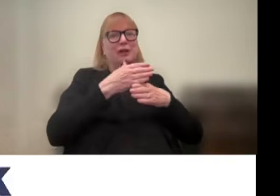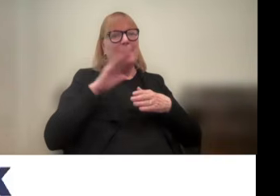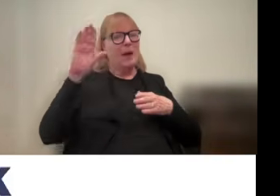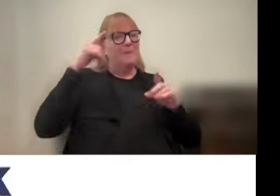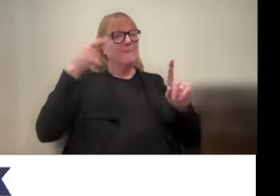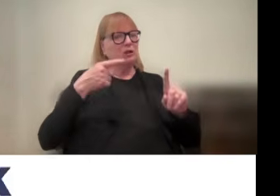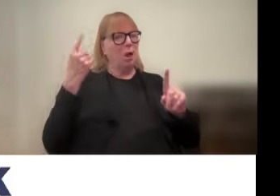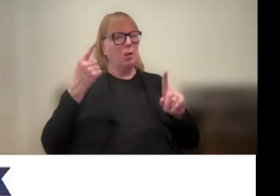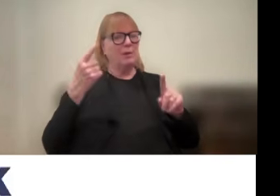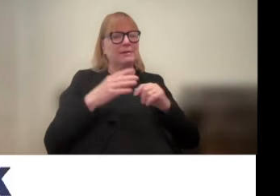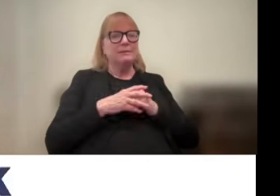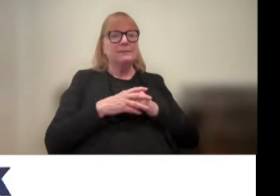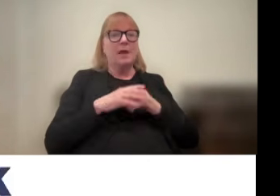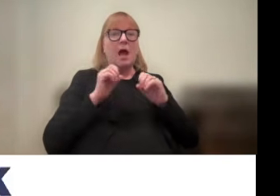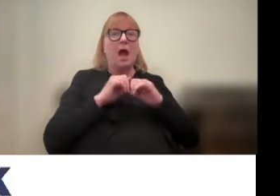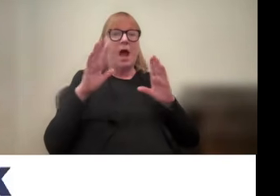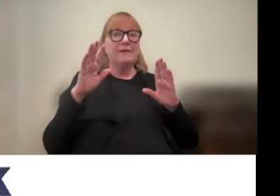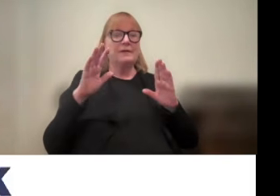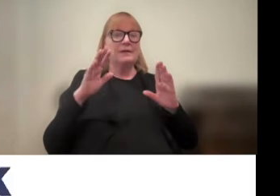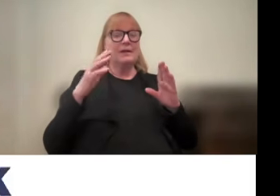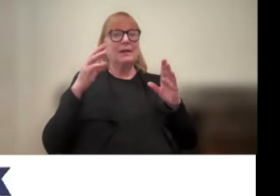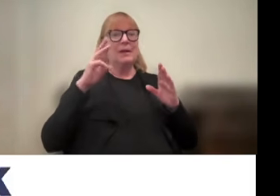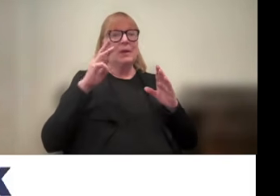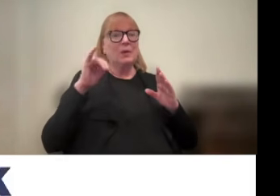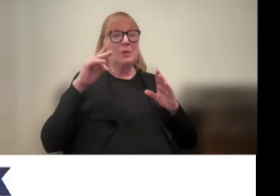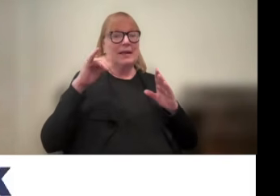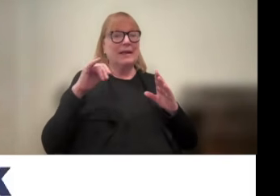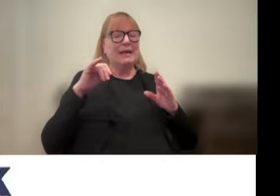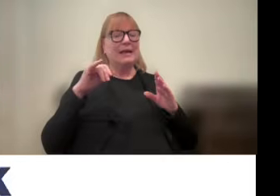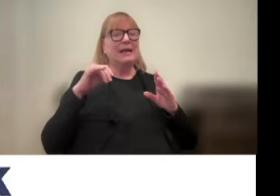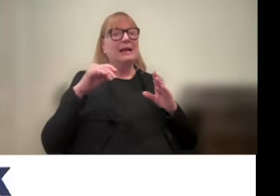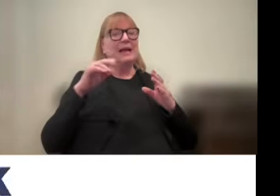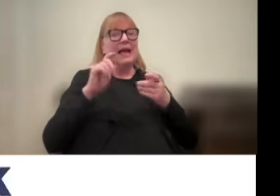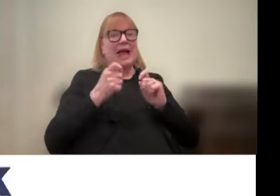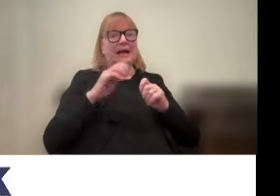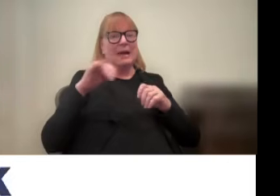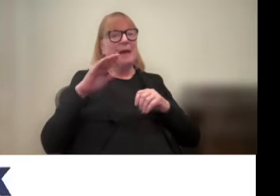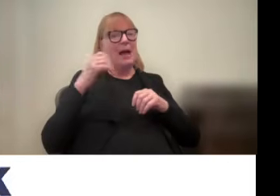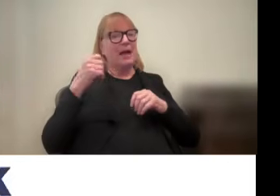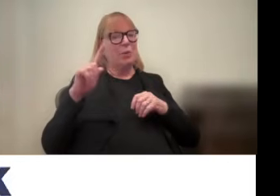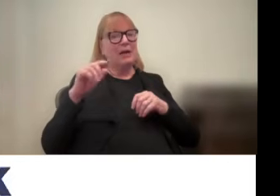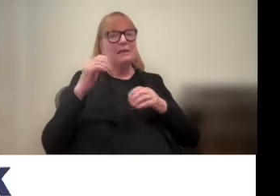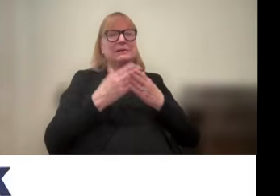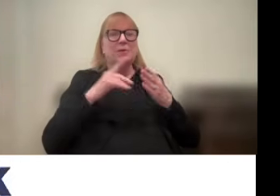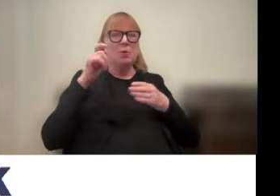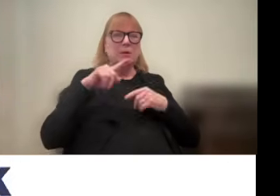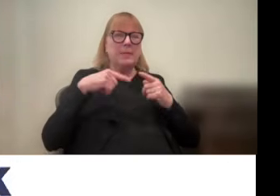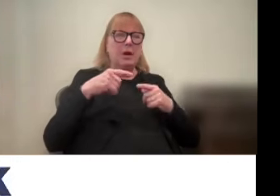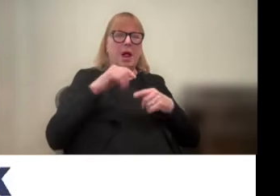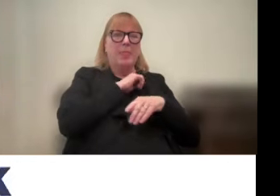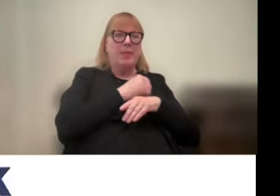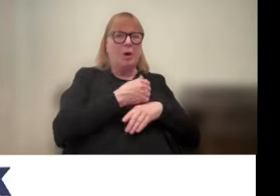mission. Obviously, many of us know Wikipedia could be edited by anyone, and so there are some questions around